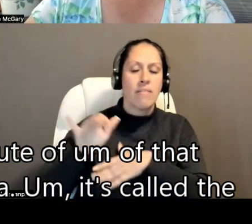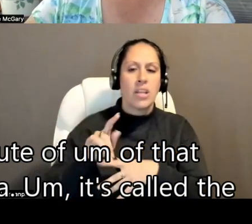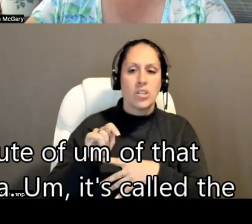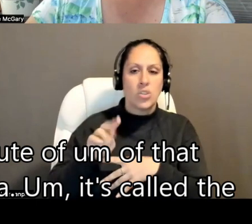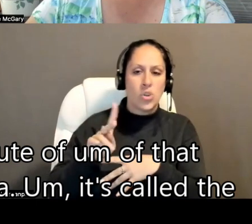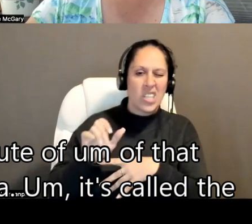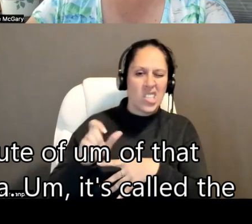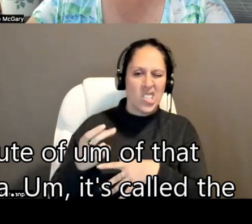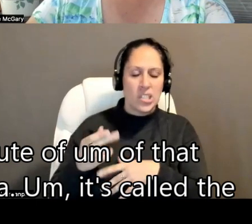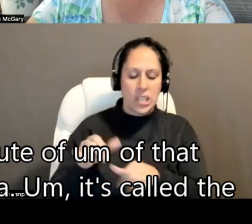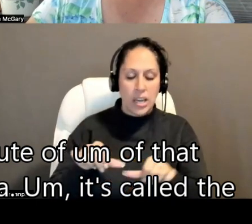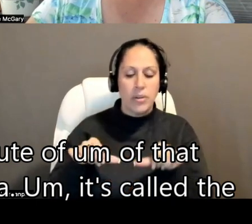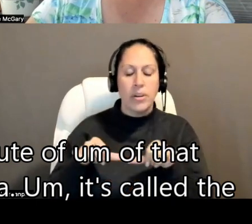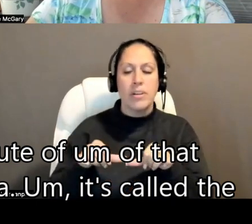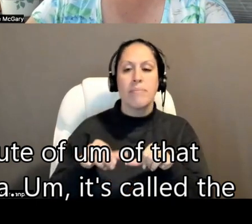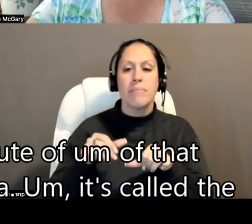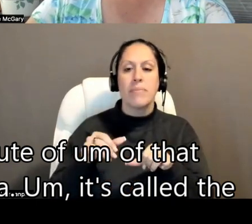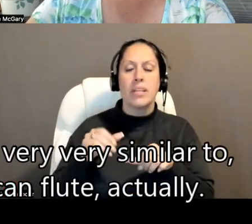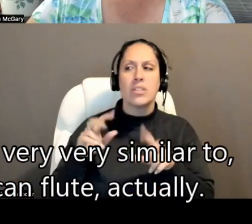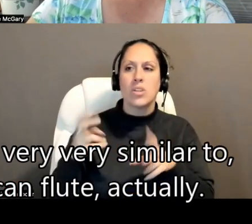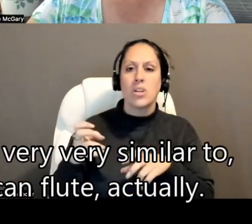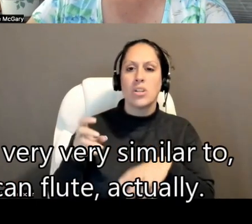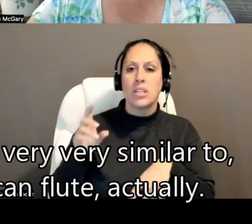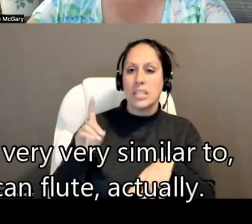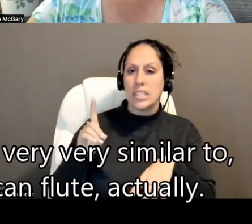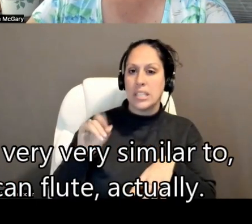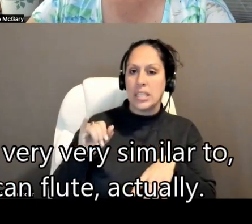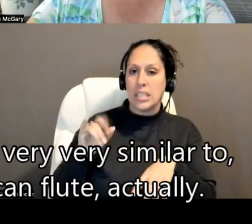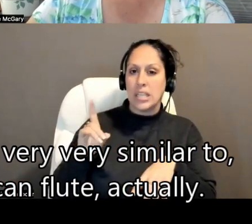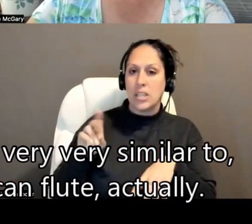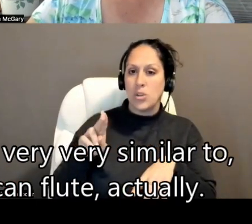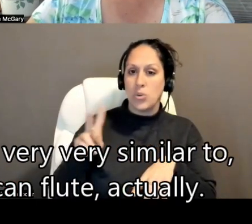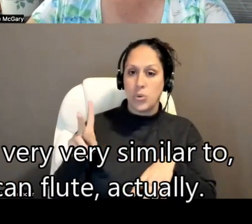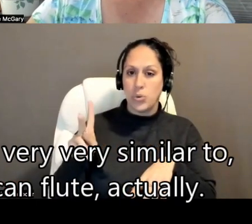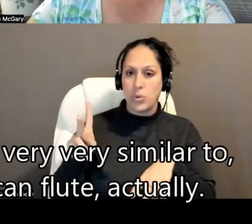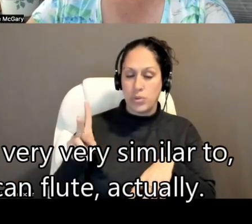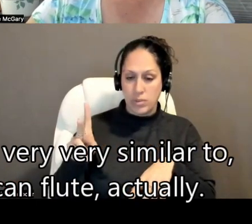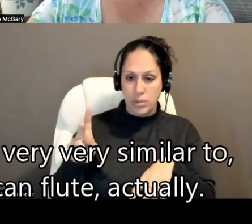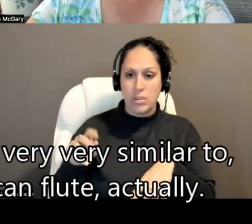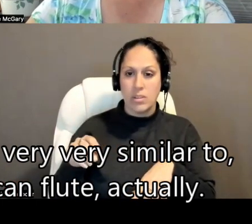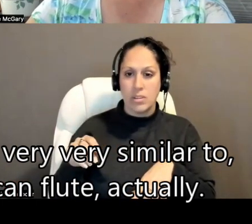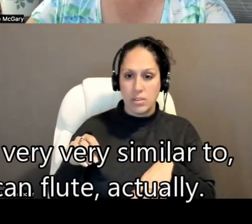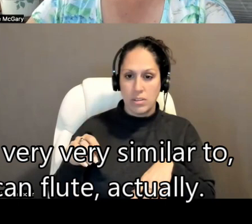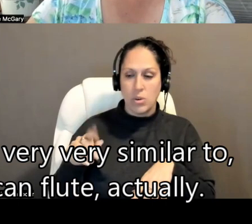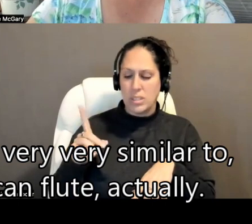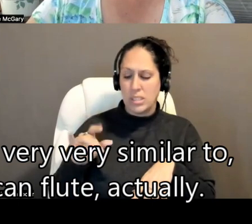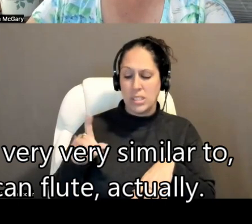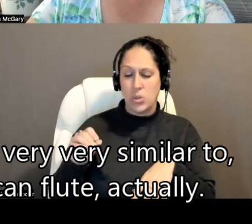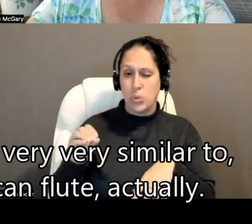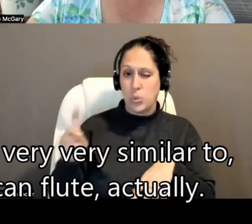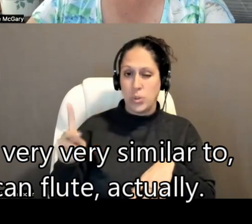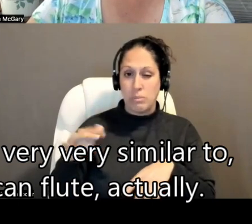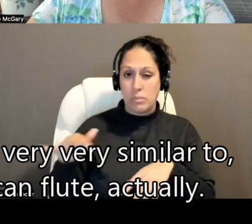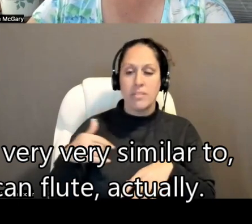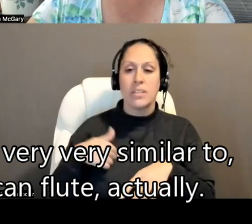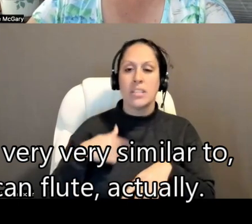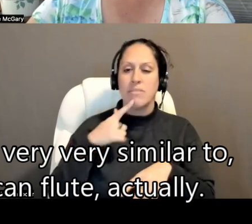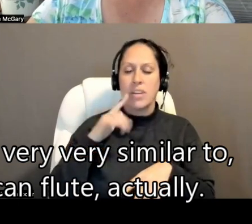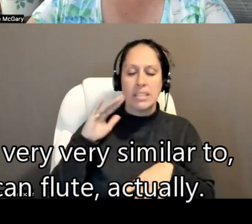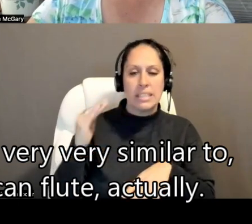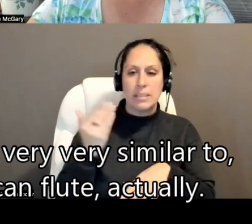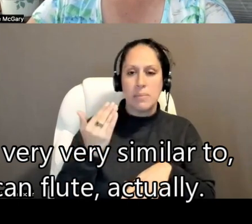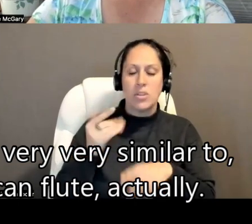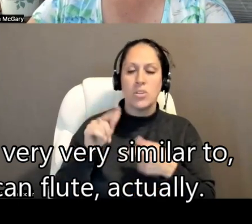area. It's called the duduk. Uh-huh. Yeah, and it's very, very similar